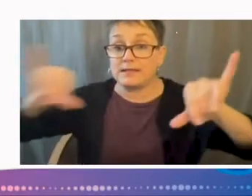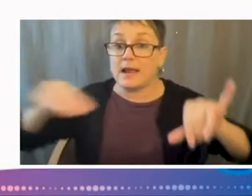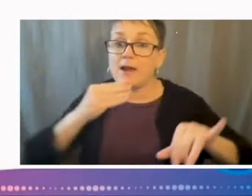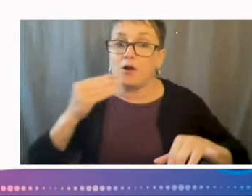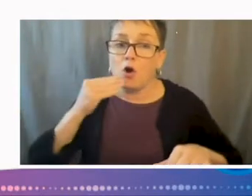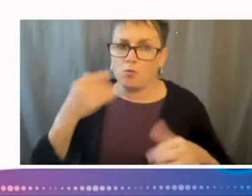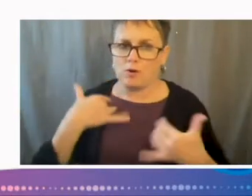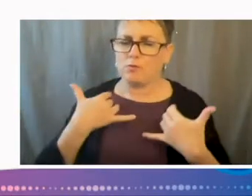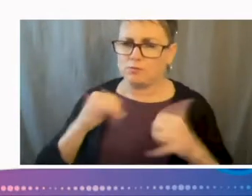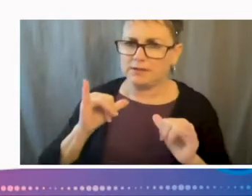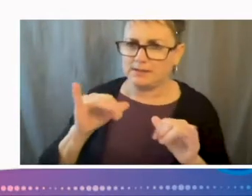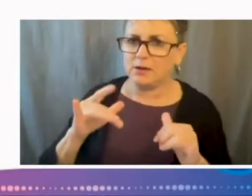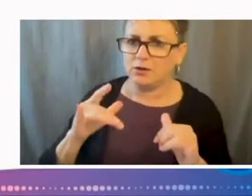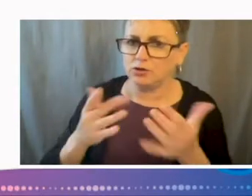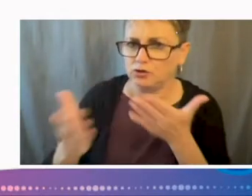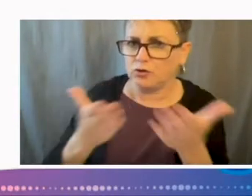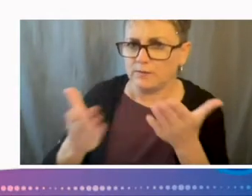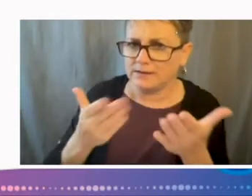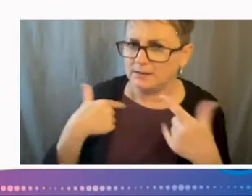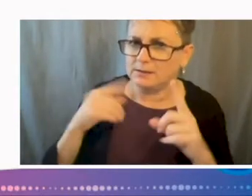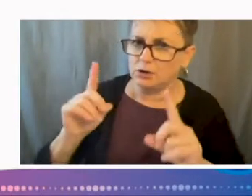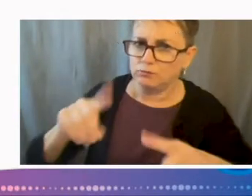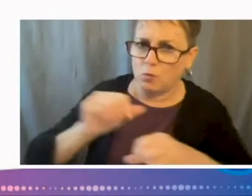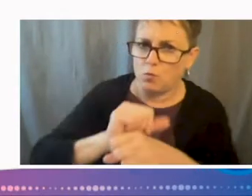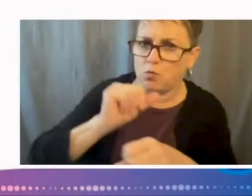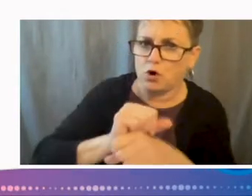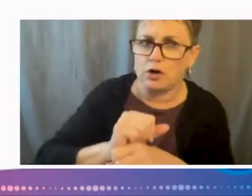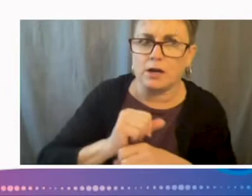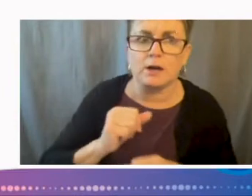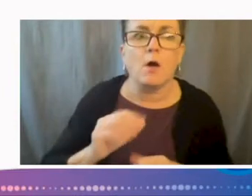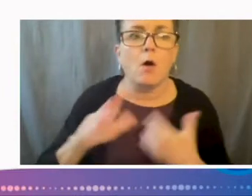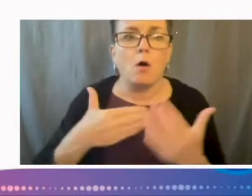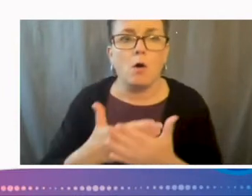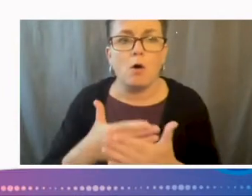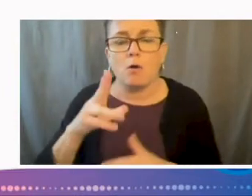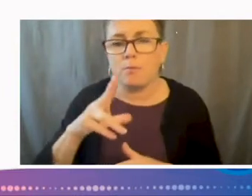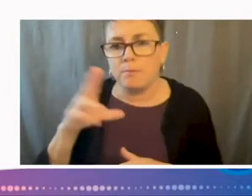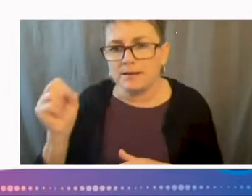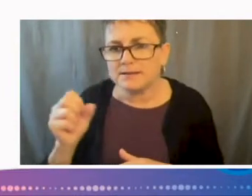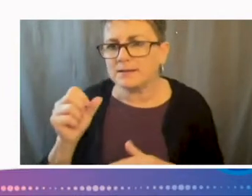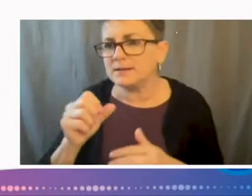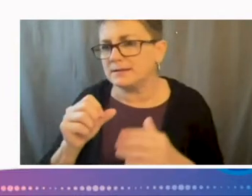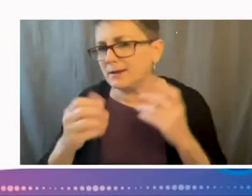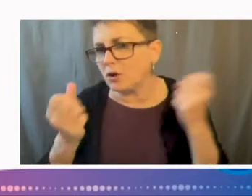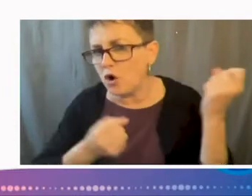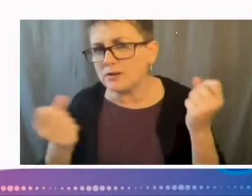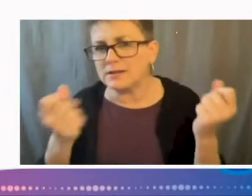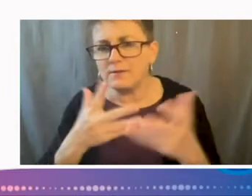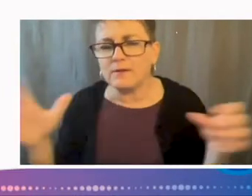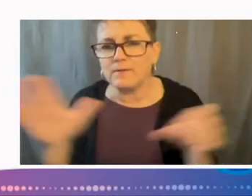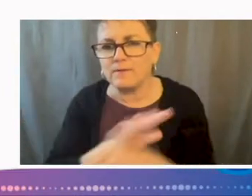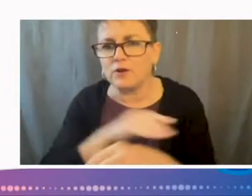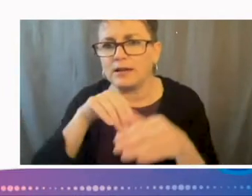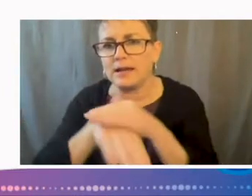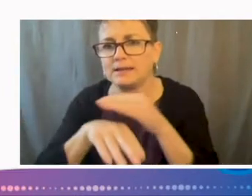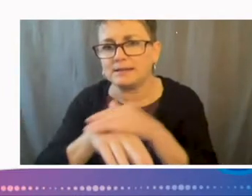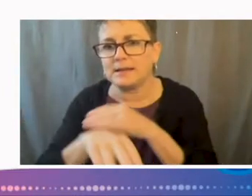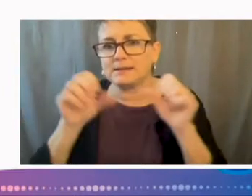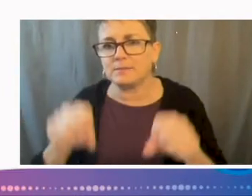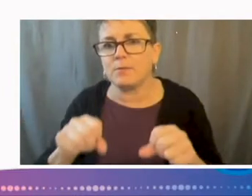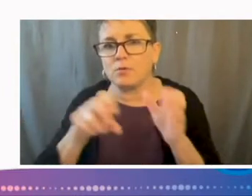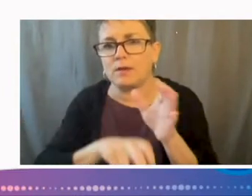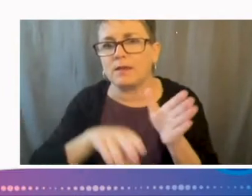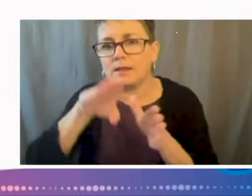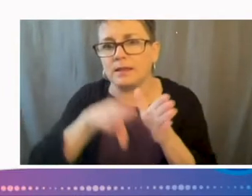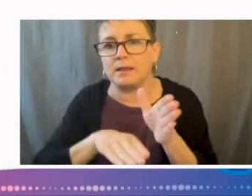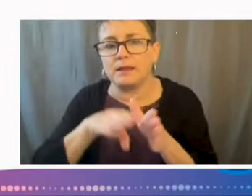All the Access Link buses in our Access Link fleet are fully accessible and lift equipped. In addition, all have